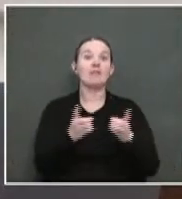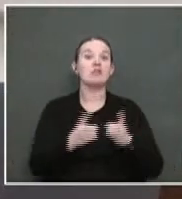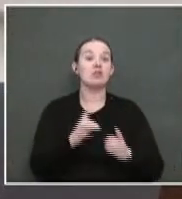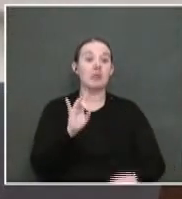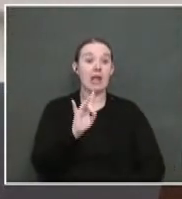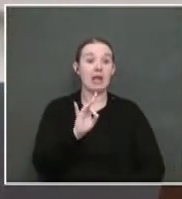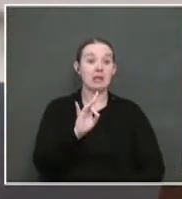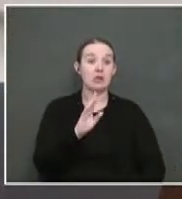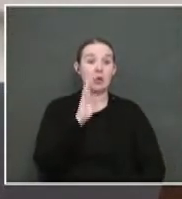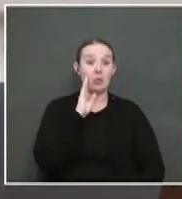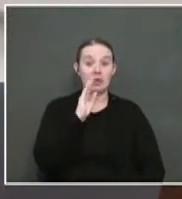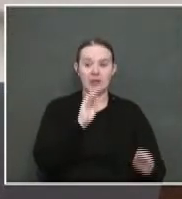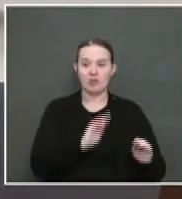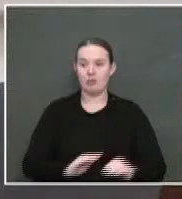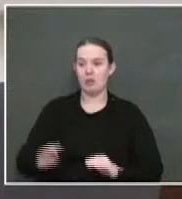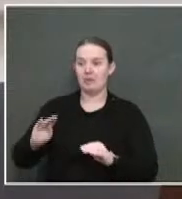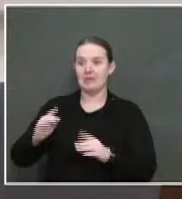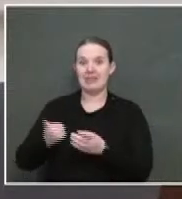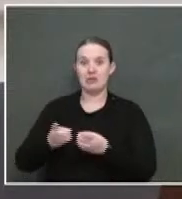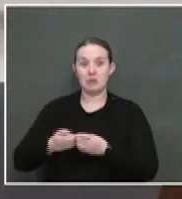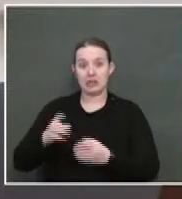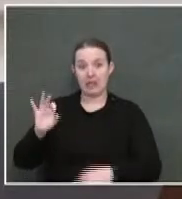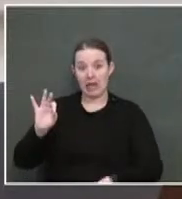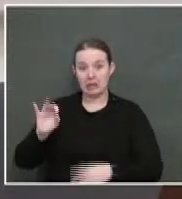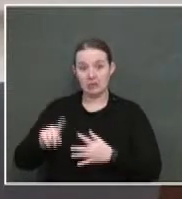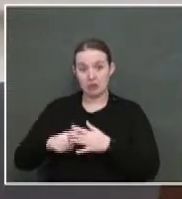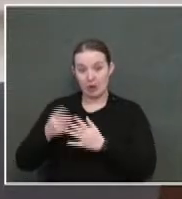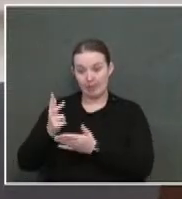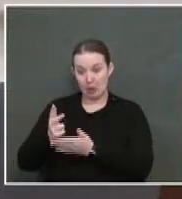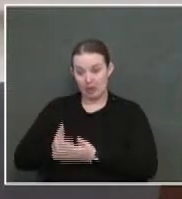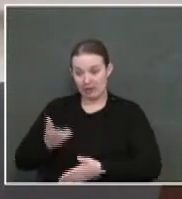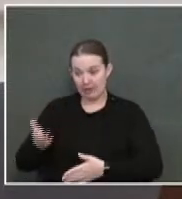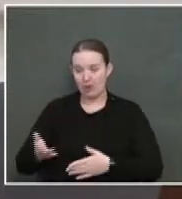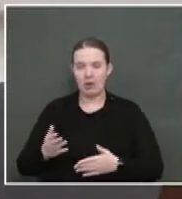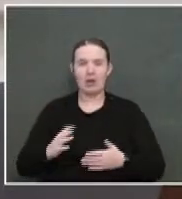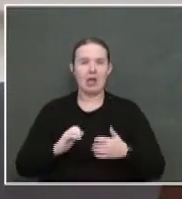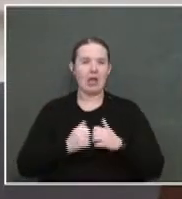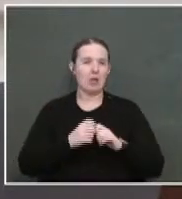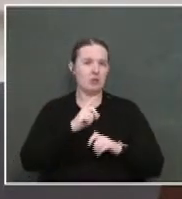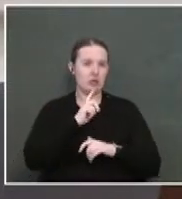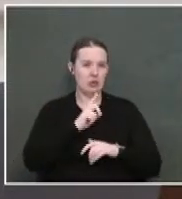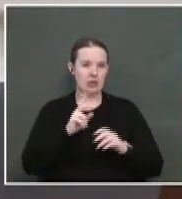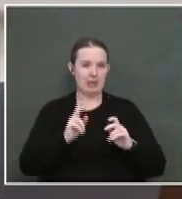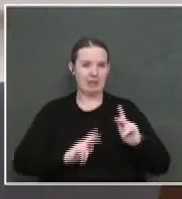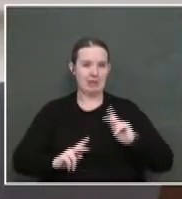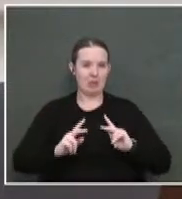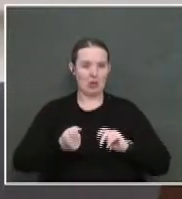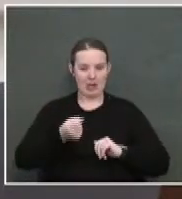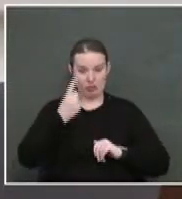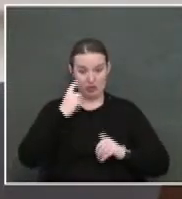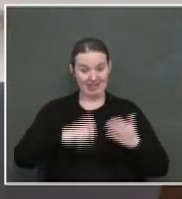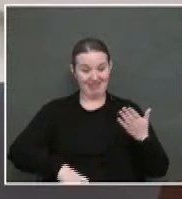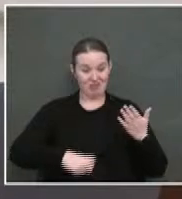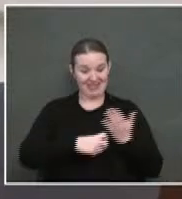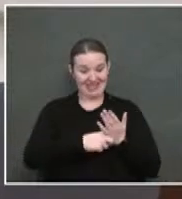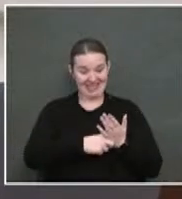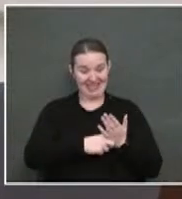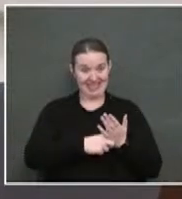are they now just gonna move over to 9 and start parking there? Like, how do we make sure that folks know that there's a